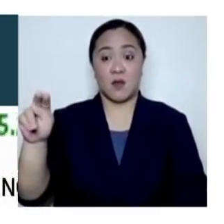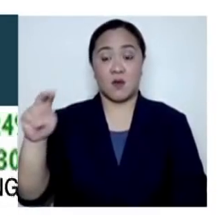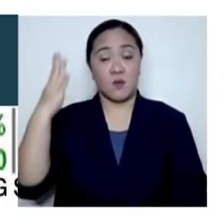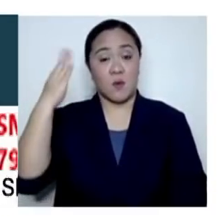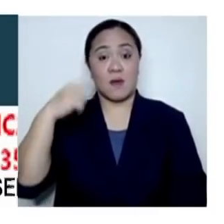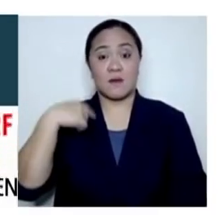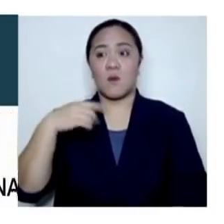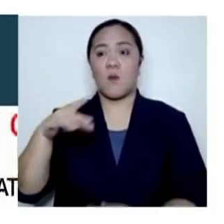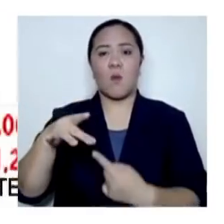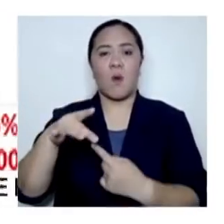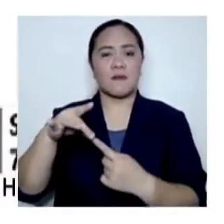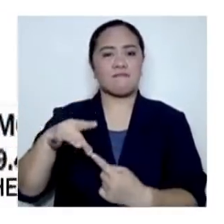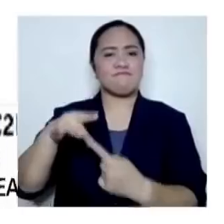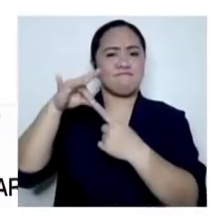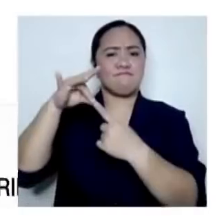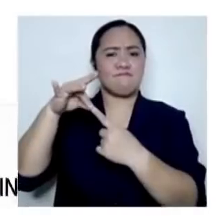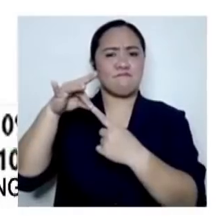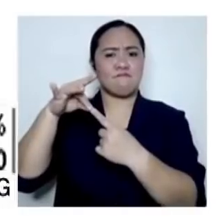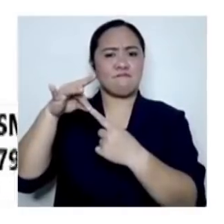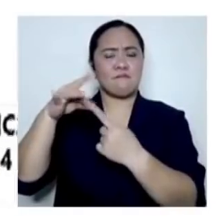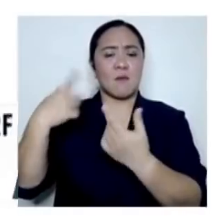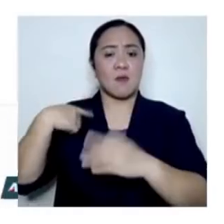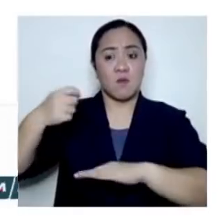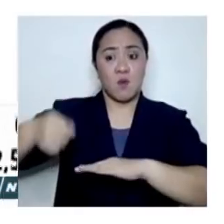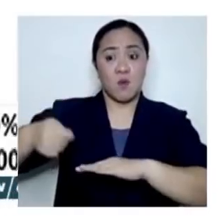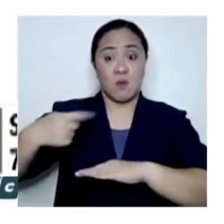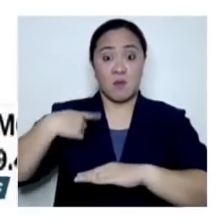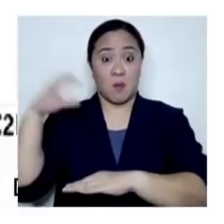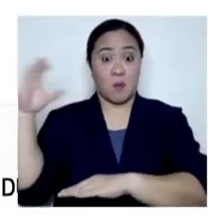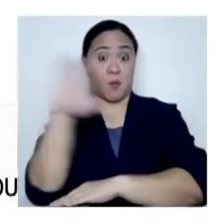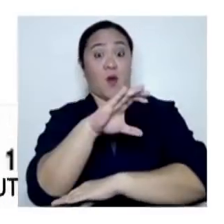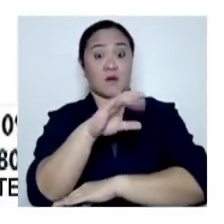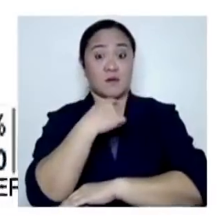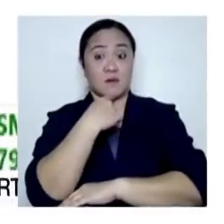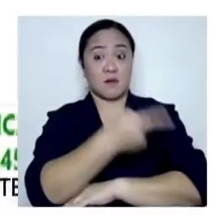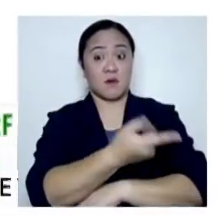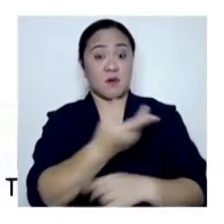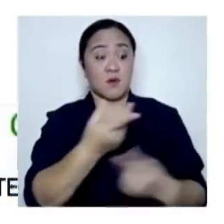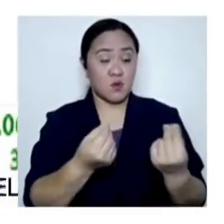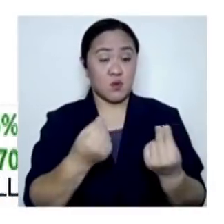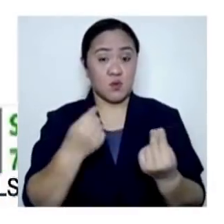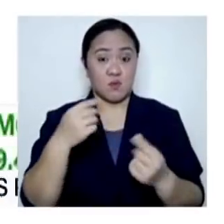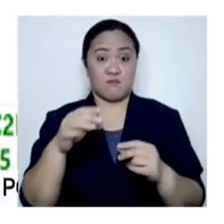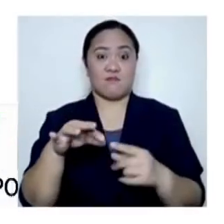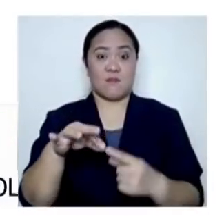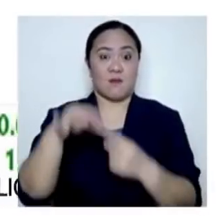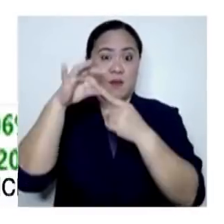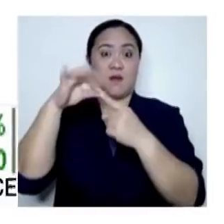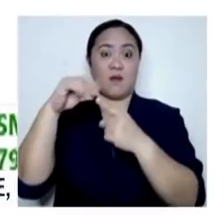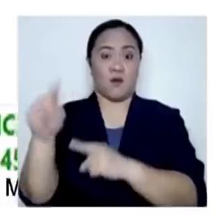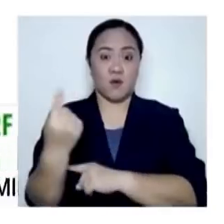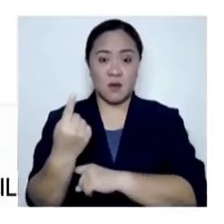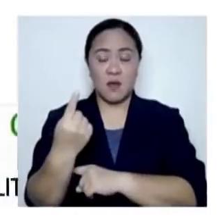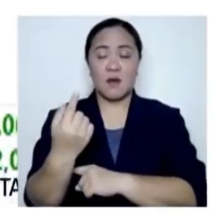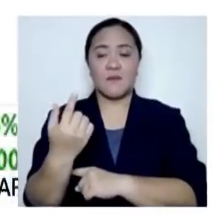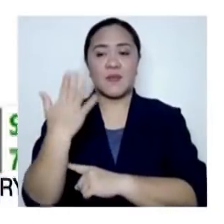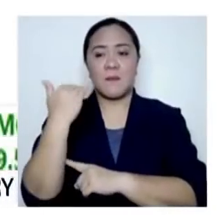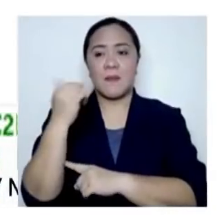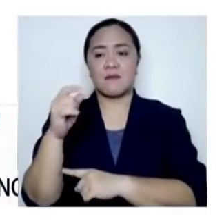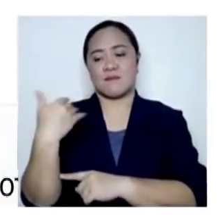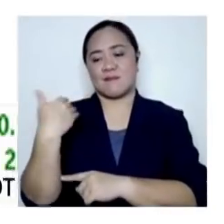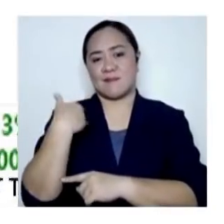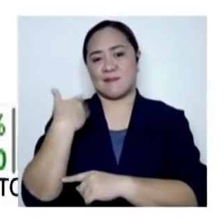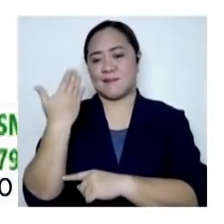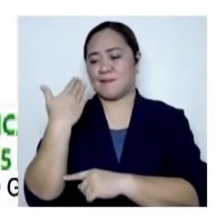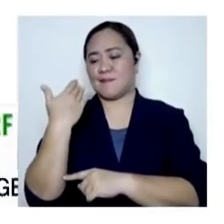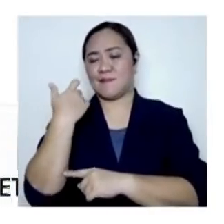session." And hindi naman natuloy, di ba? Kung pupwersay namin siya, pwede na namin siya executive session. In fact, I remember we had an